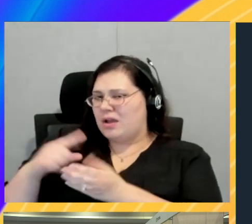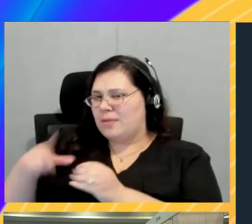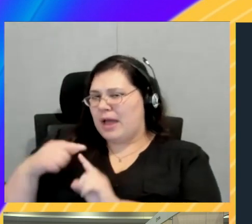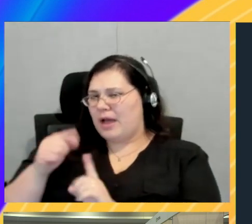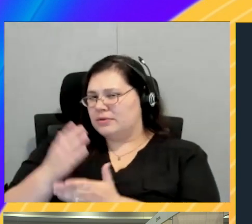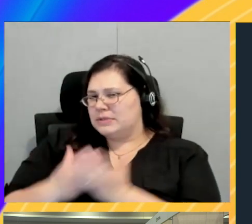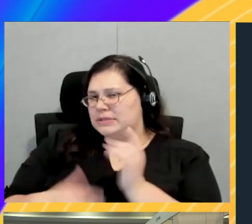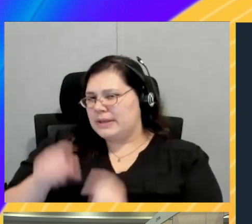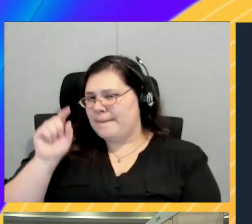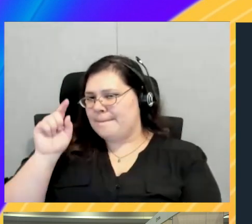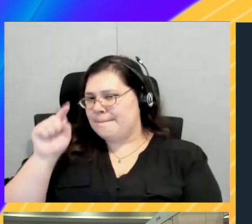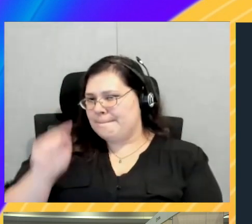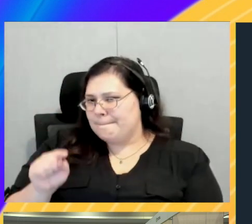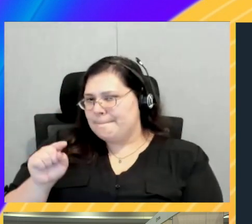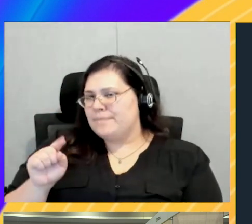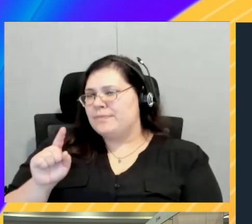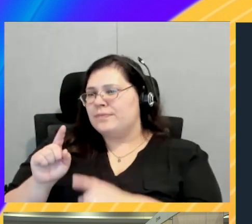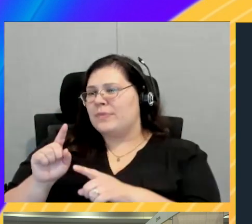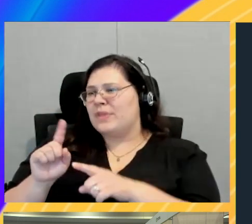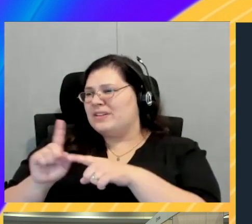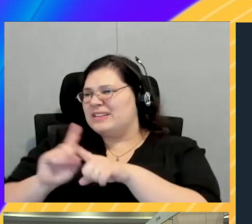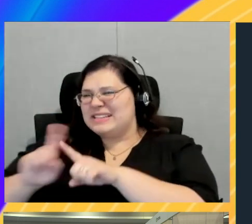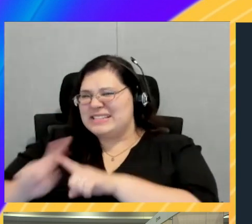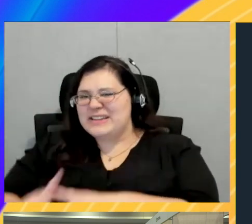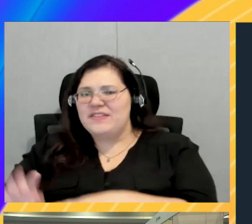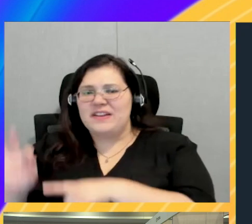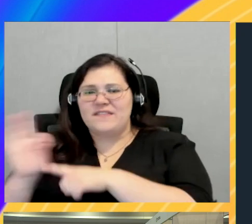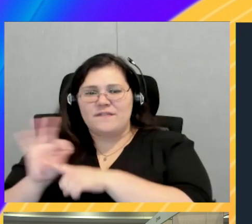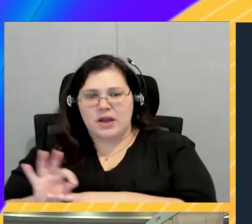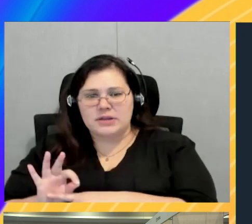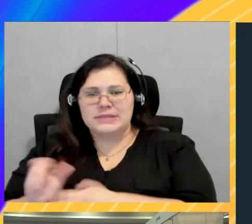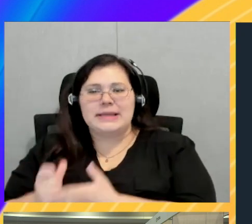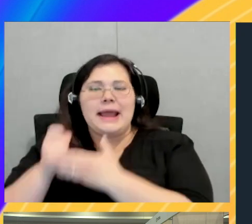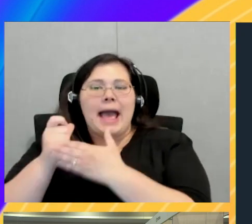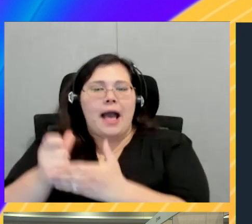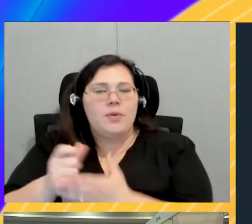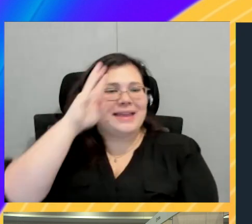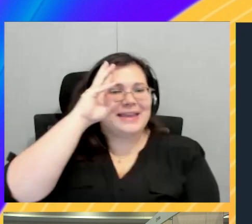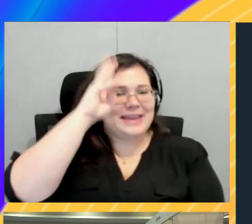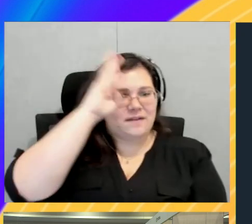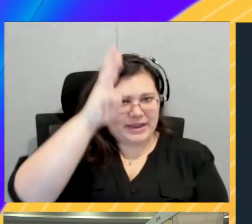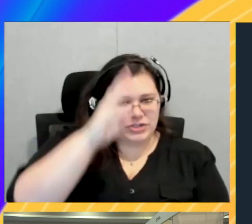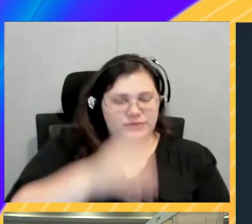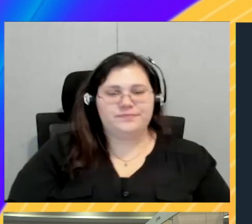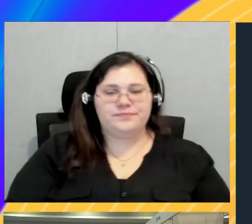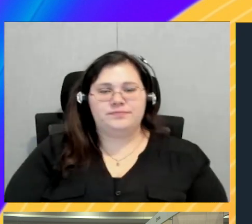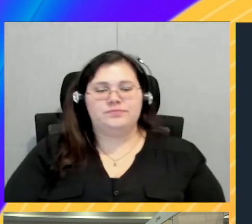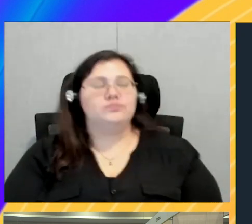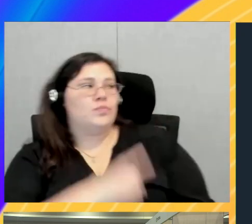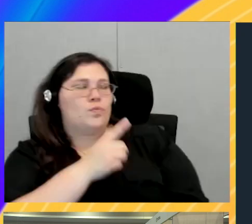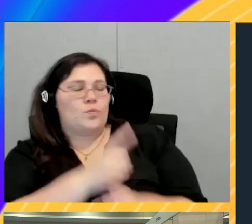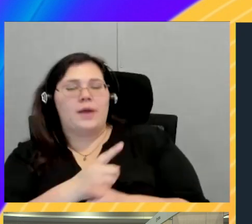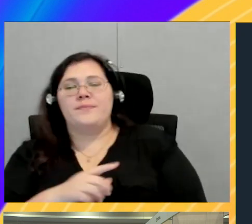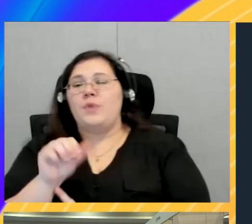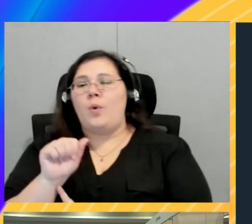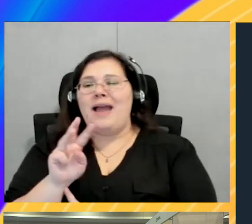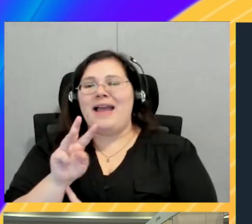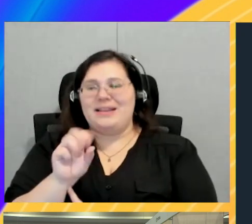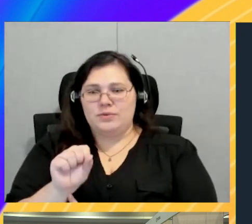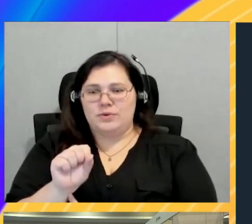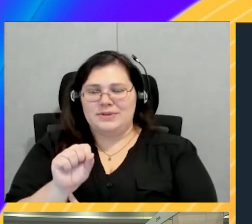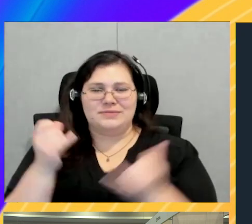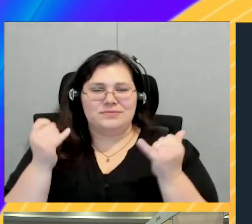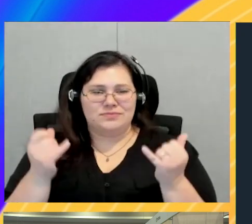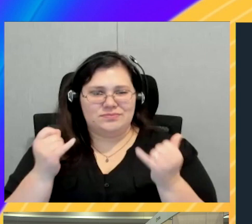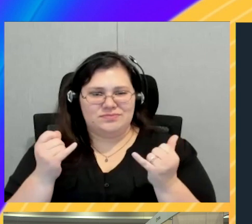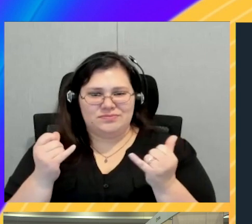functions inside of AWS that help with innovation? Yeah, so this is where AWS currently has over 200